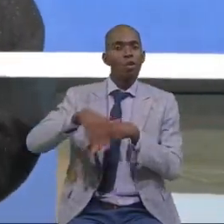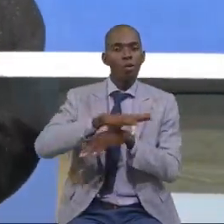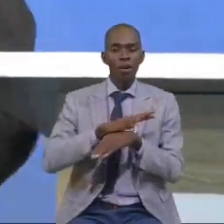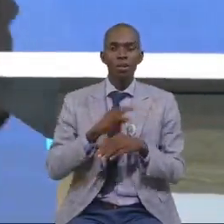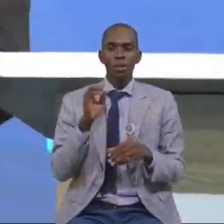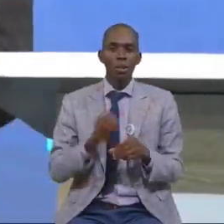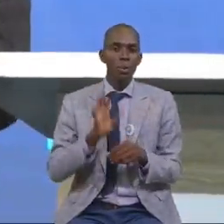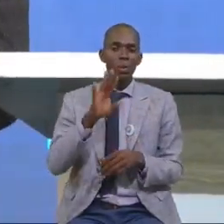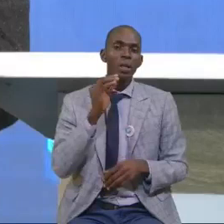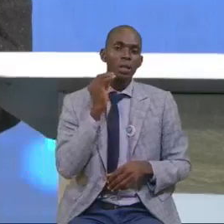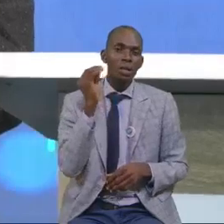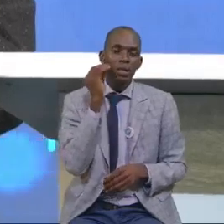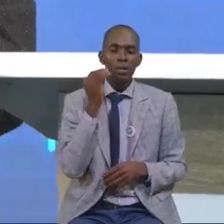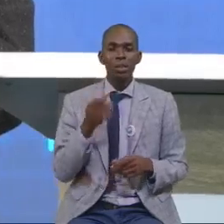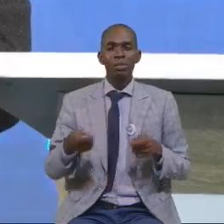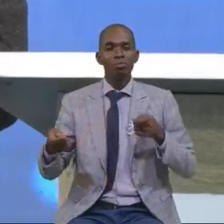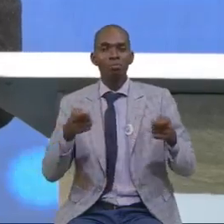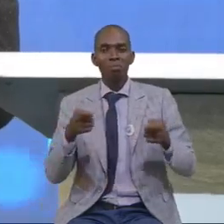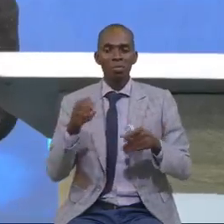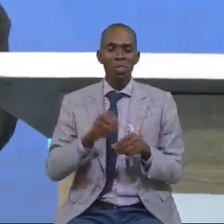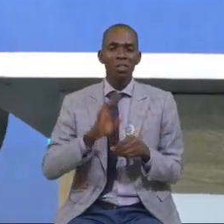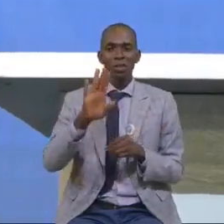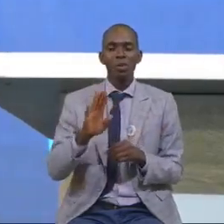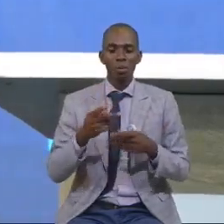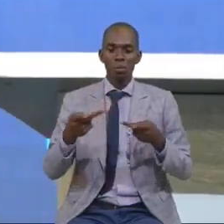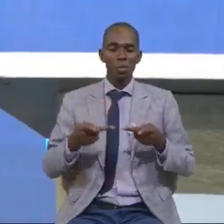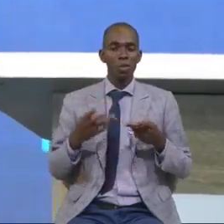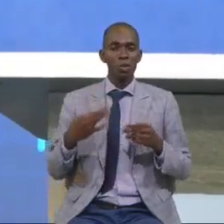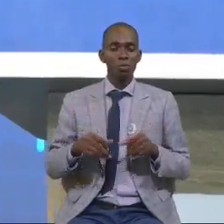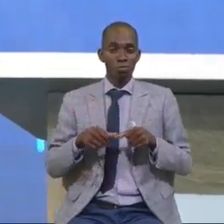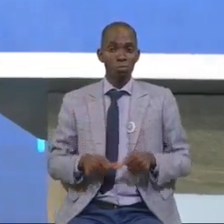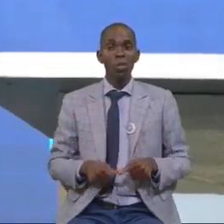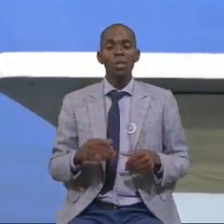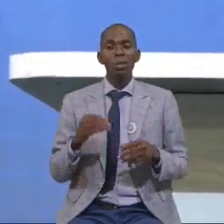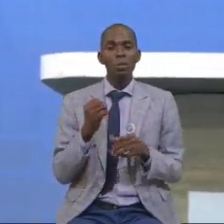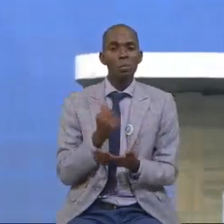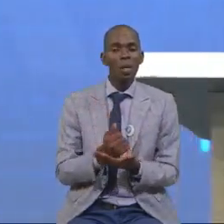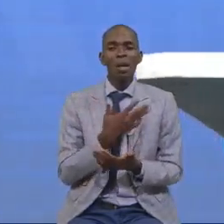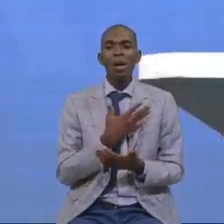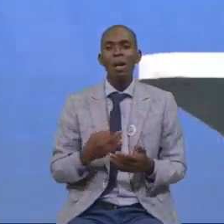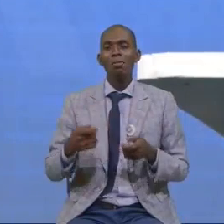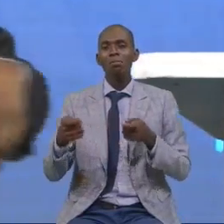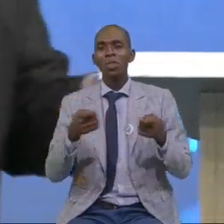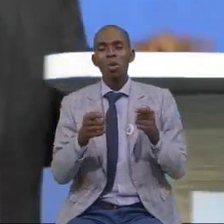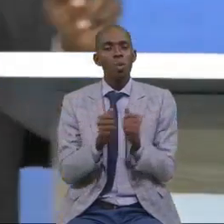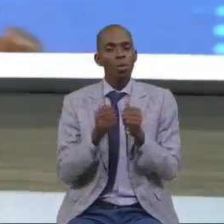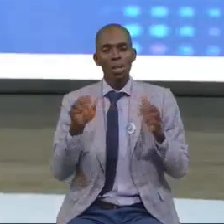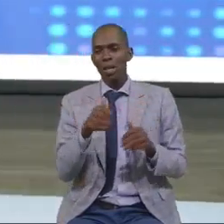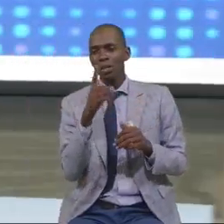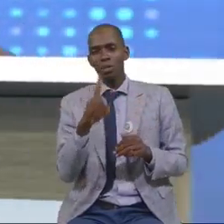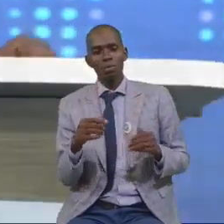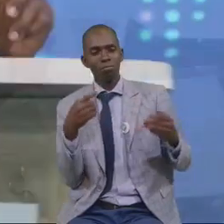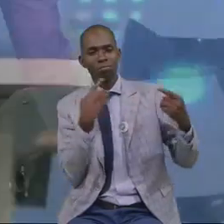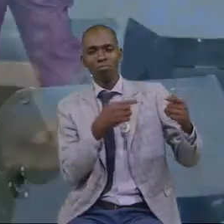your home, and reign in your habitation. And the Lord reigns without a rival in the